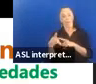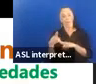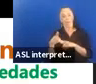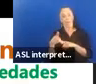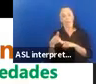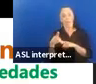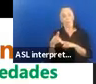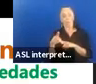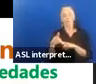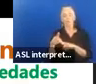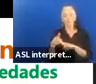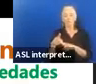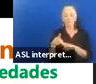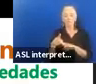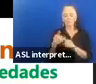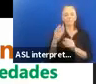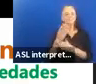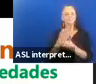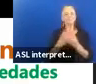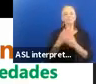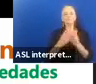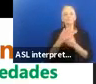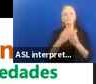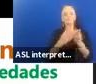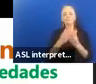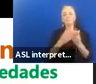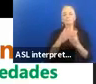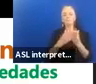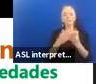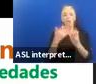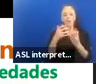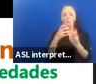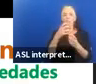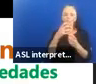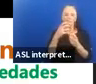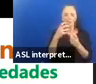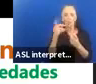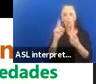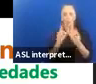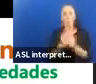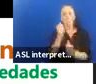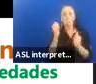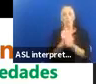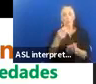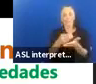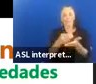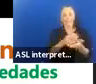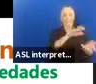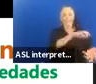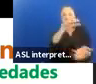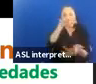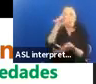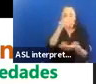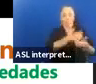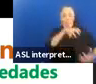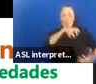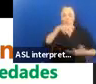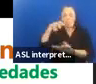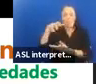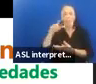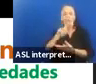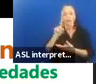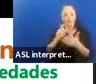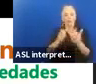major hotspots of capital concentration, they also result in